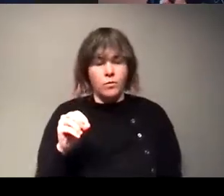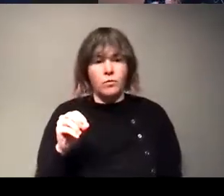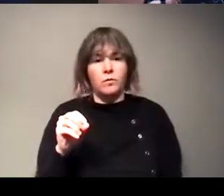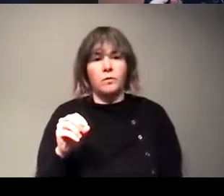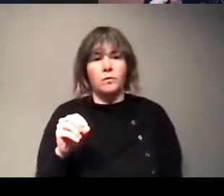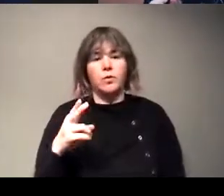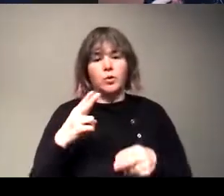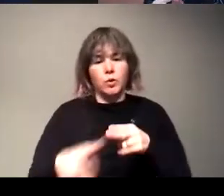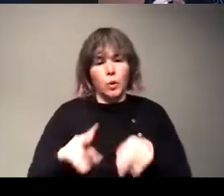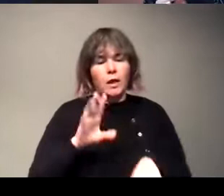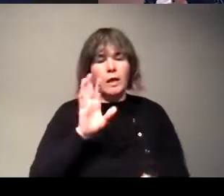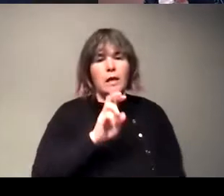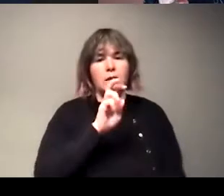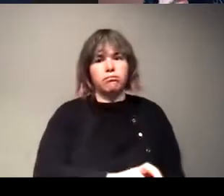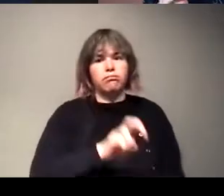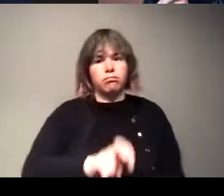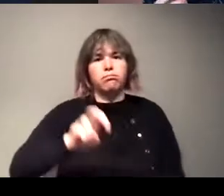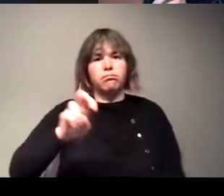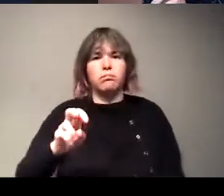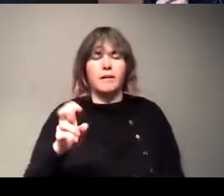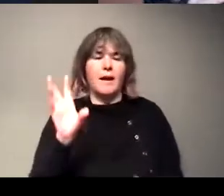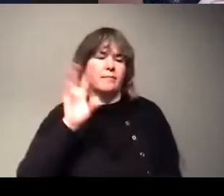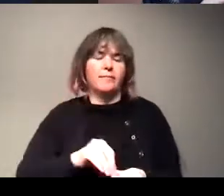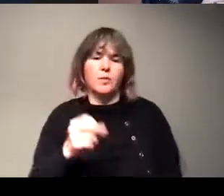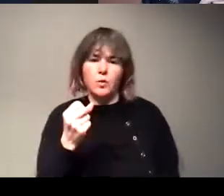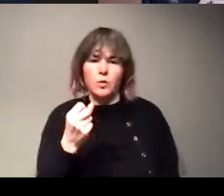shortened his route, and that's how he did it in 12 parsecs.